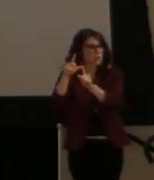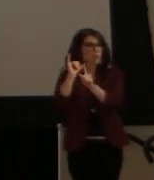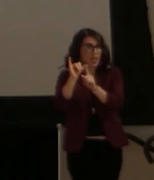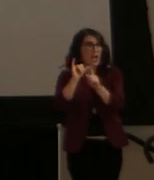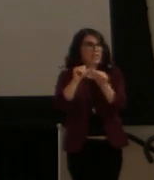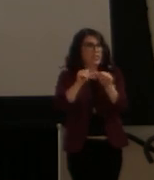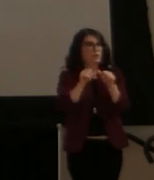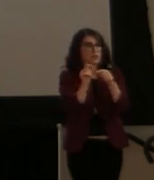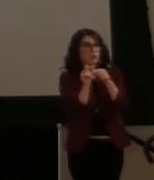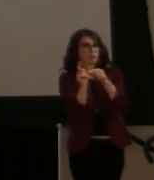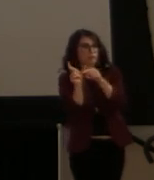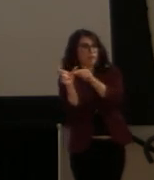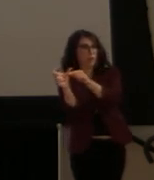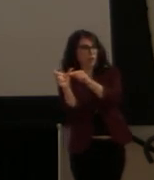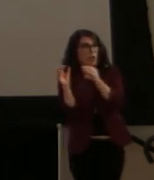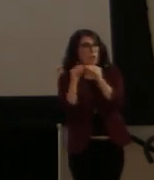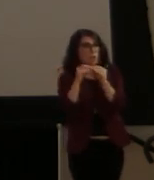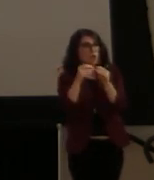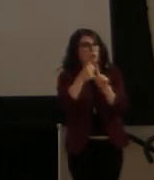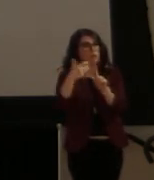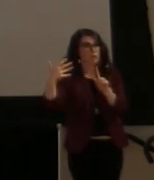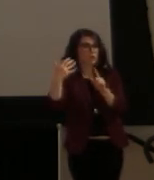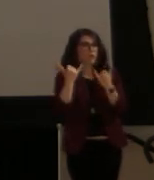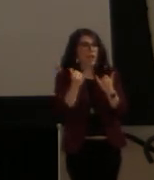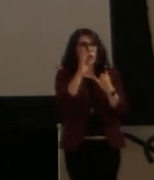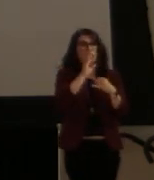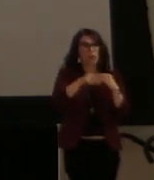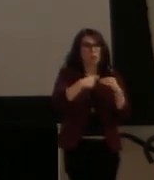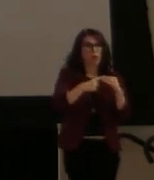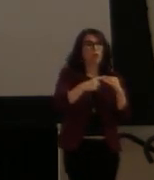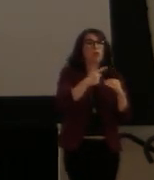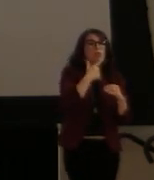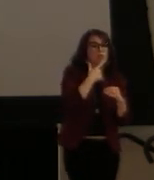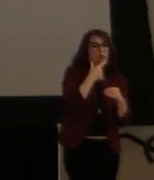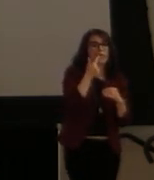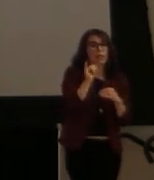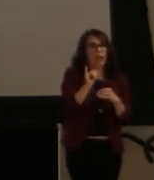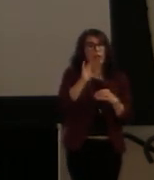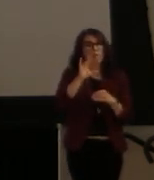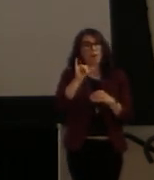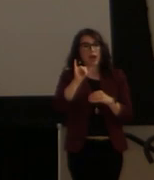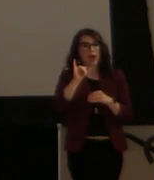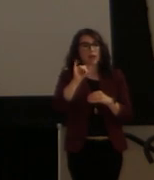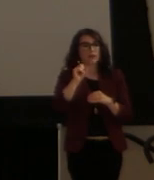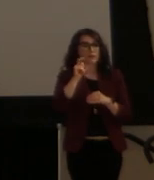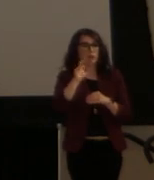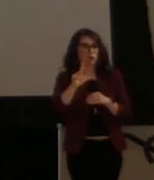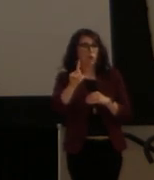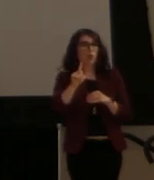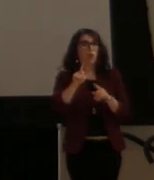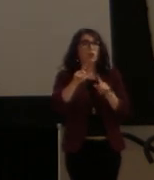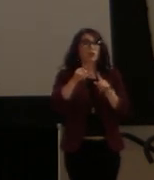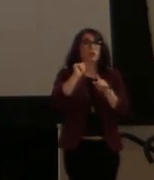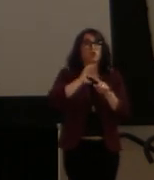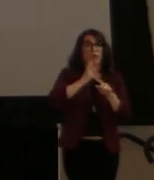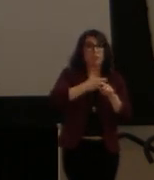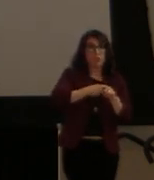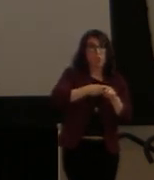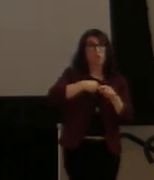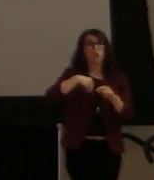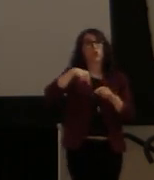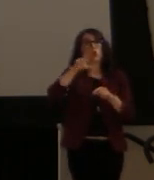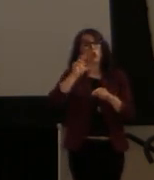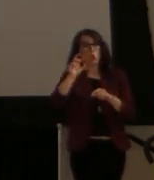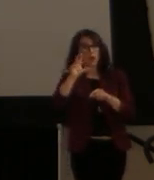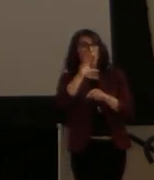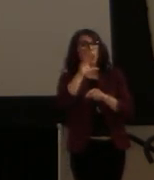we're now talking about lesbian, gay, bisexual, transgender, queer, intersex, and